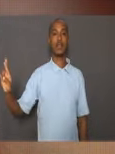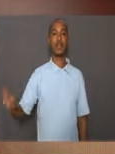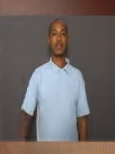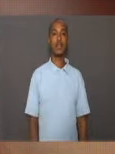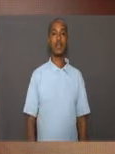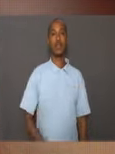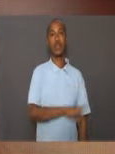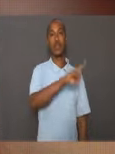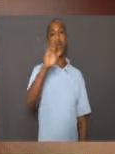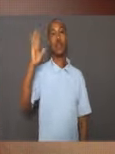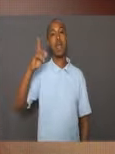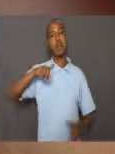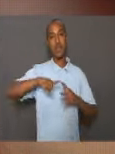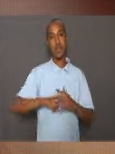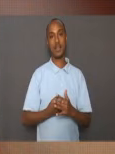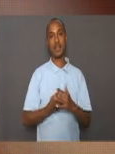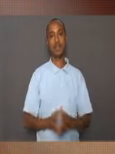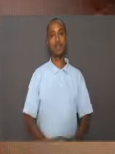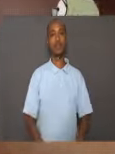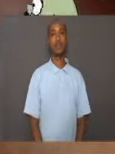You may begin.